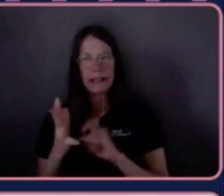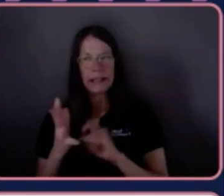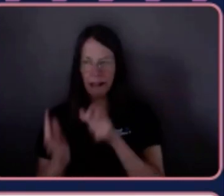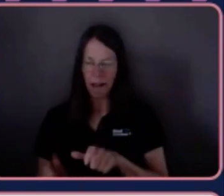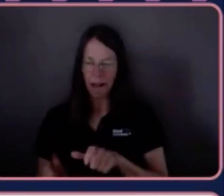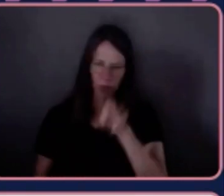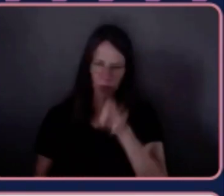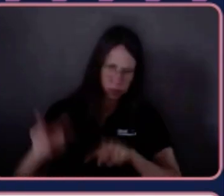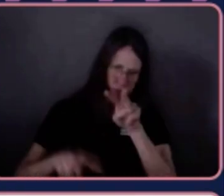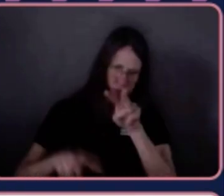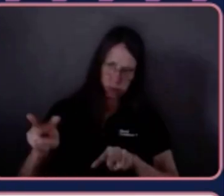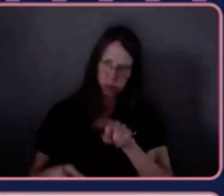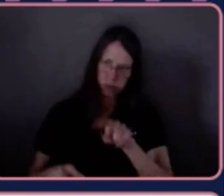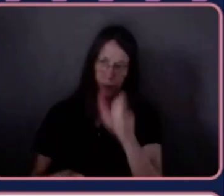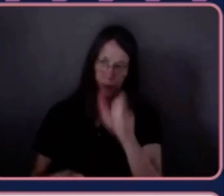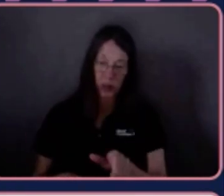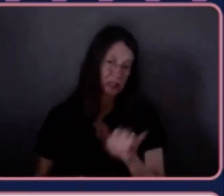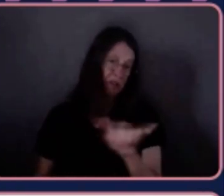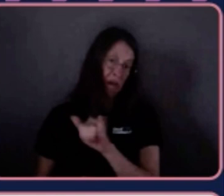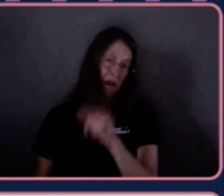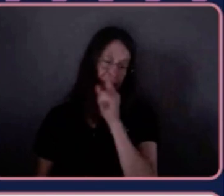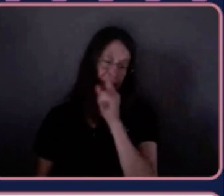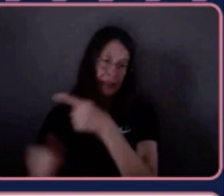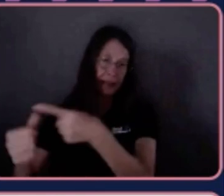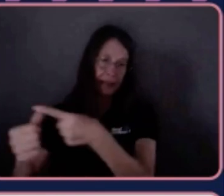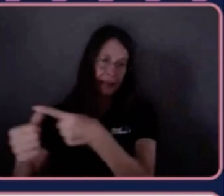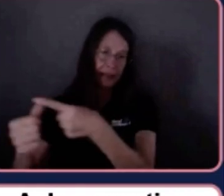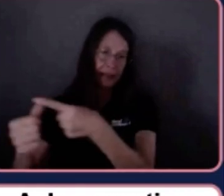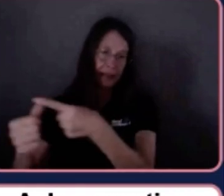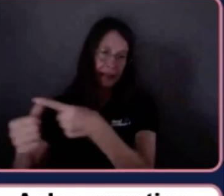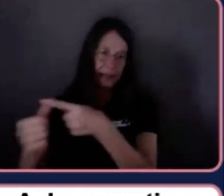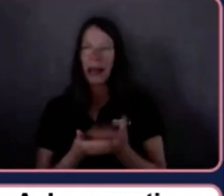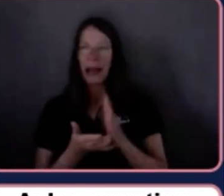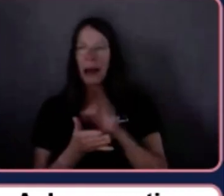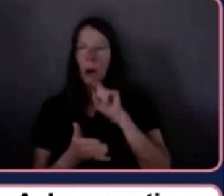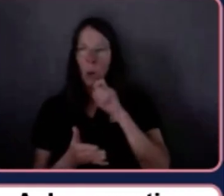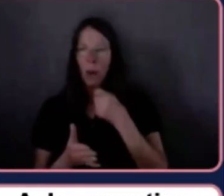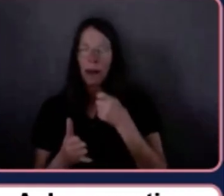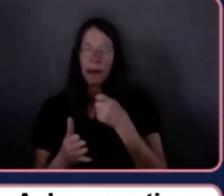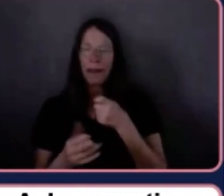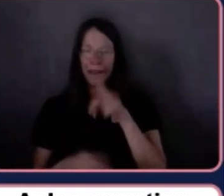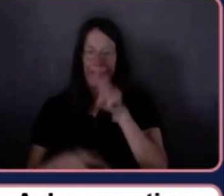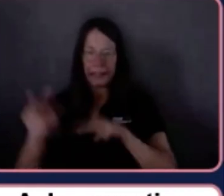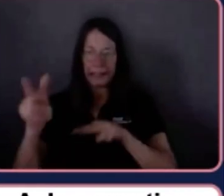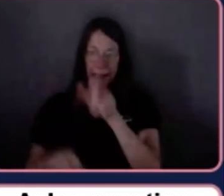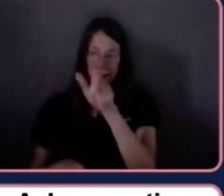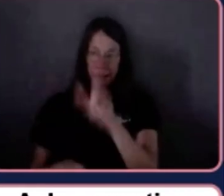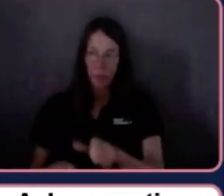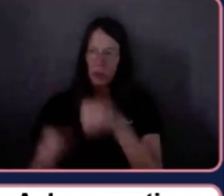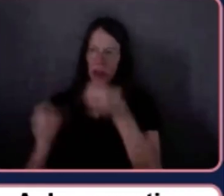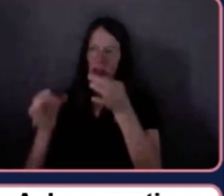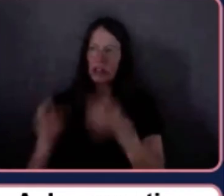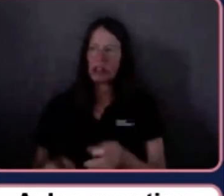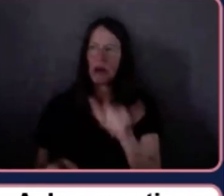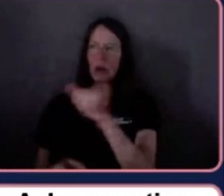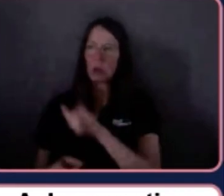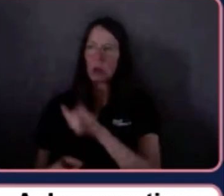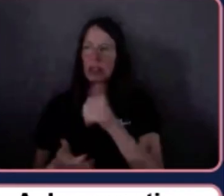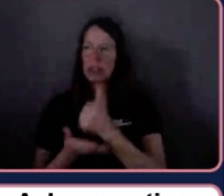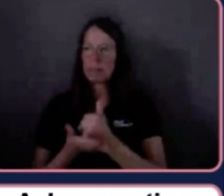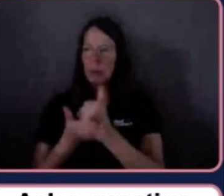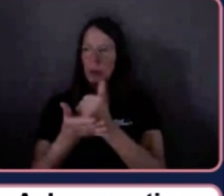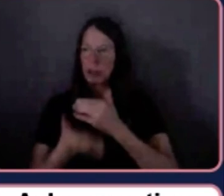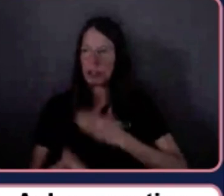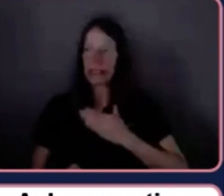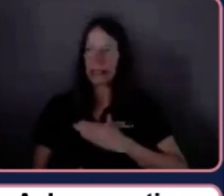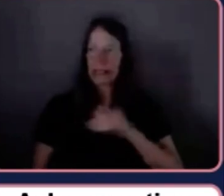cover these. So how will an assessor consider what support is required? Will the participant be able to provide their own evidence as part